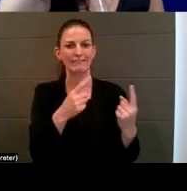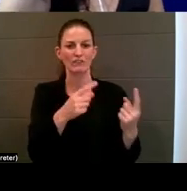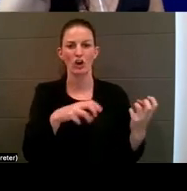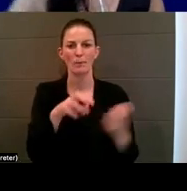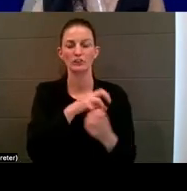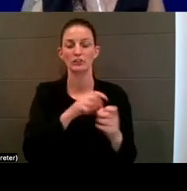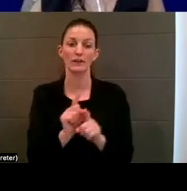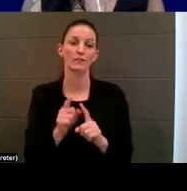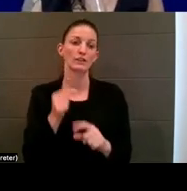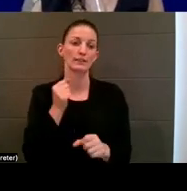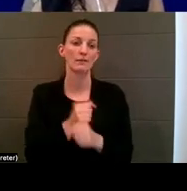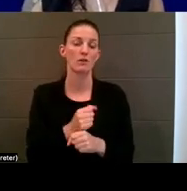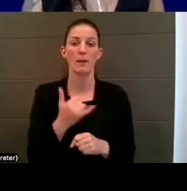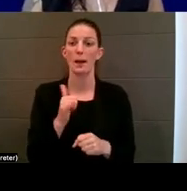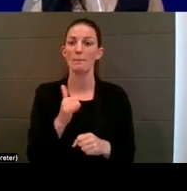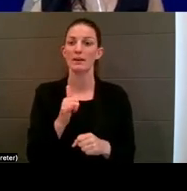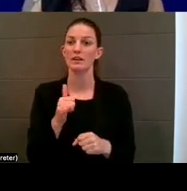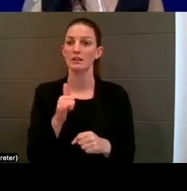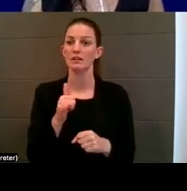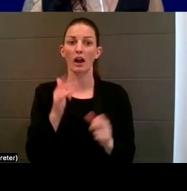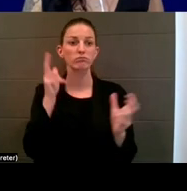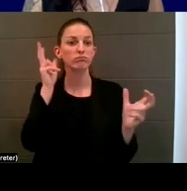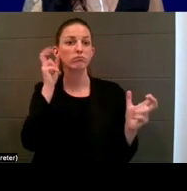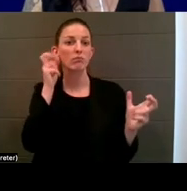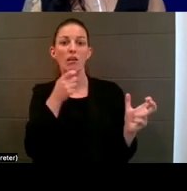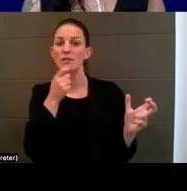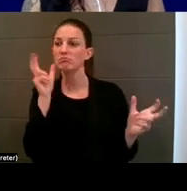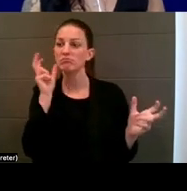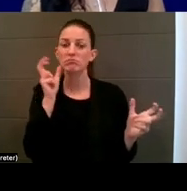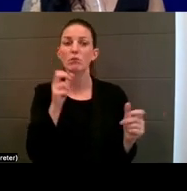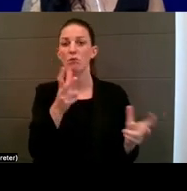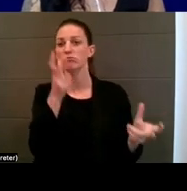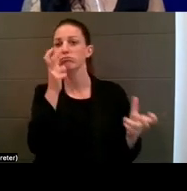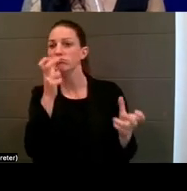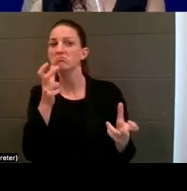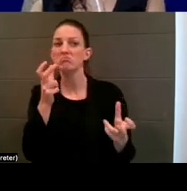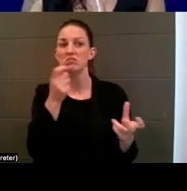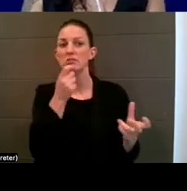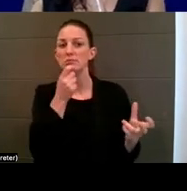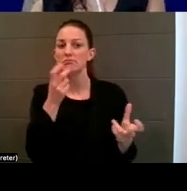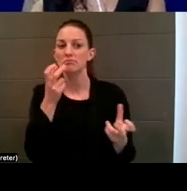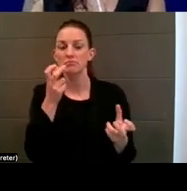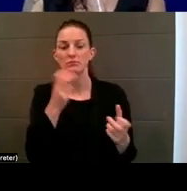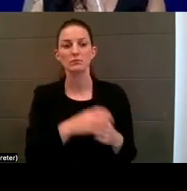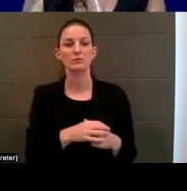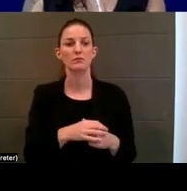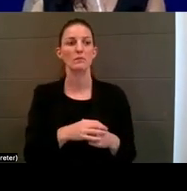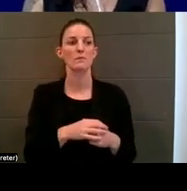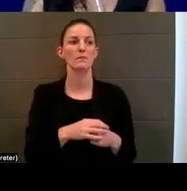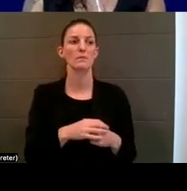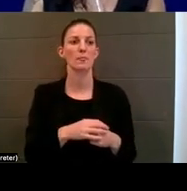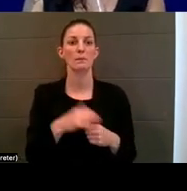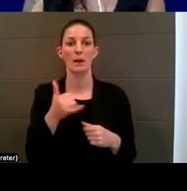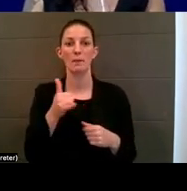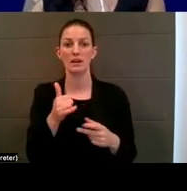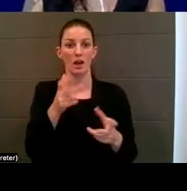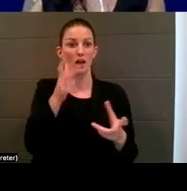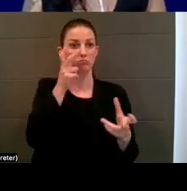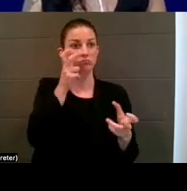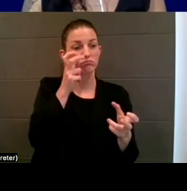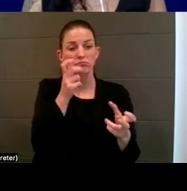example, some may have some functional hearing and some functional vision. Some may have some functional vision but no functional